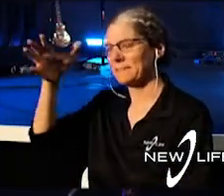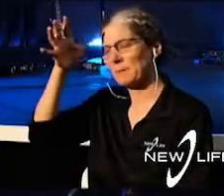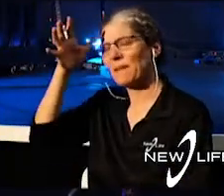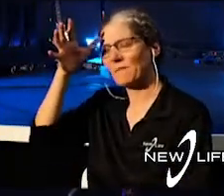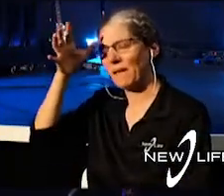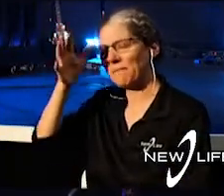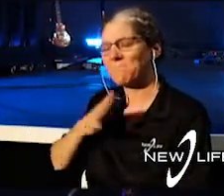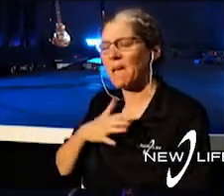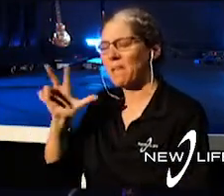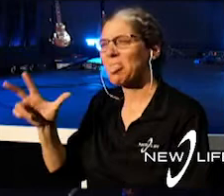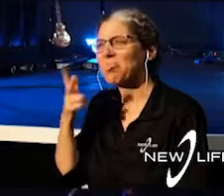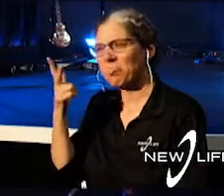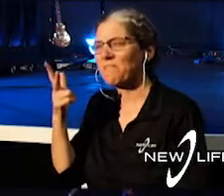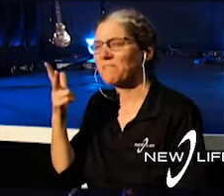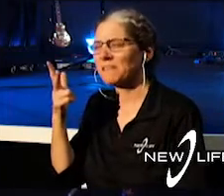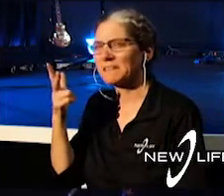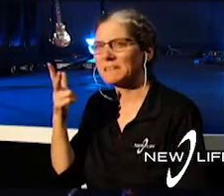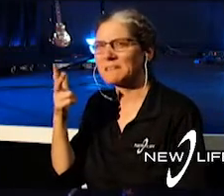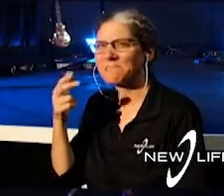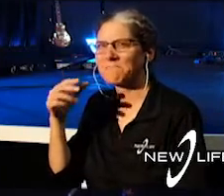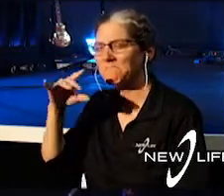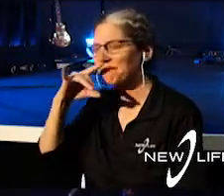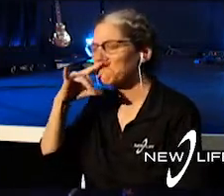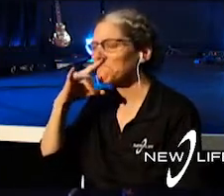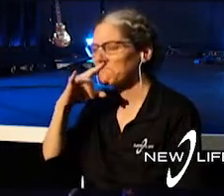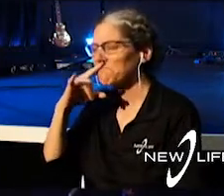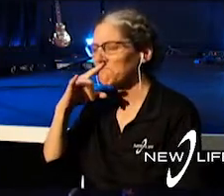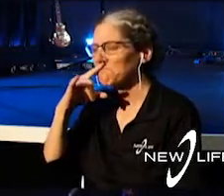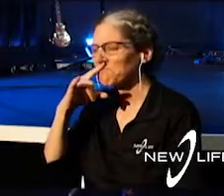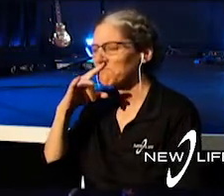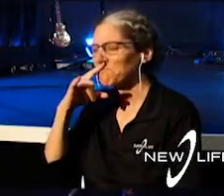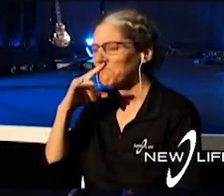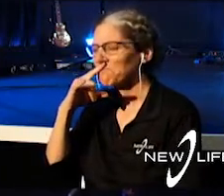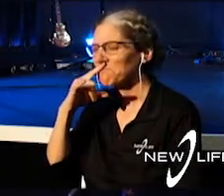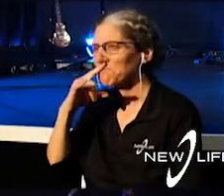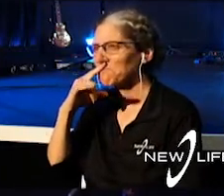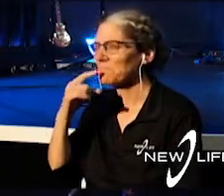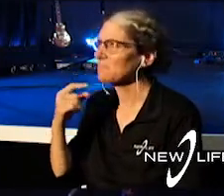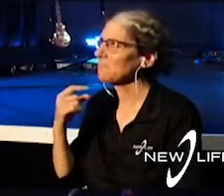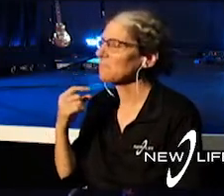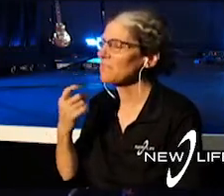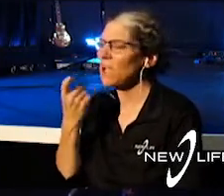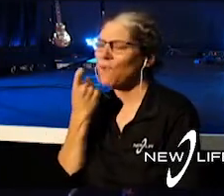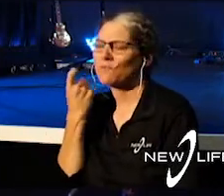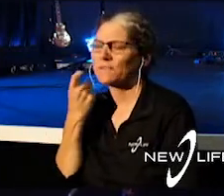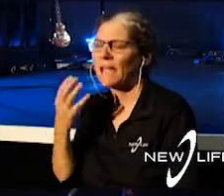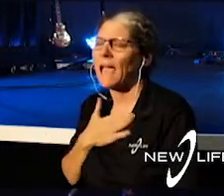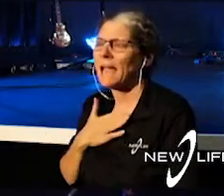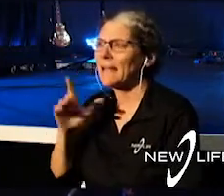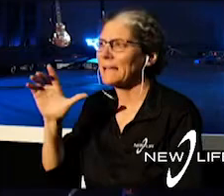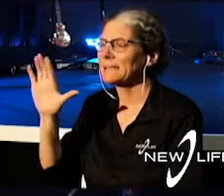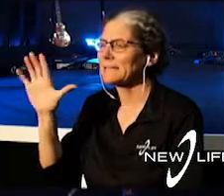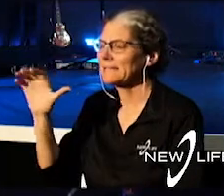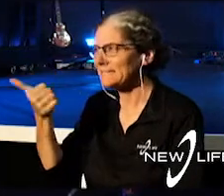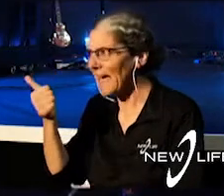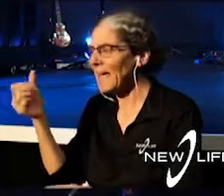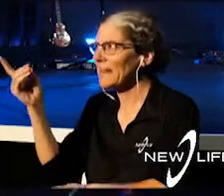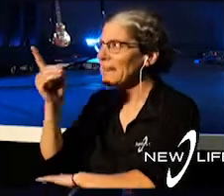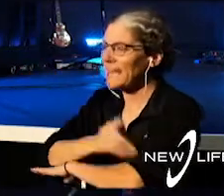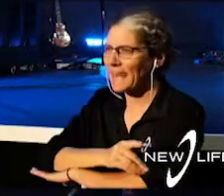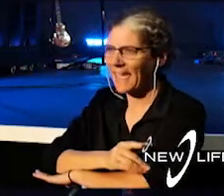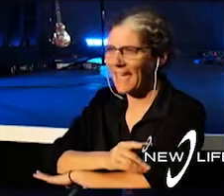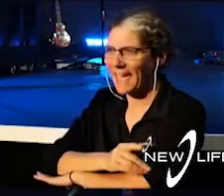kids. And recently, I wrapped up a 10-day stretch where I had them all to